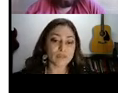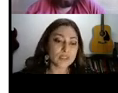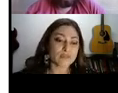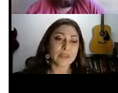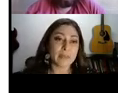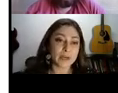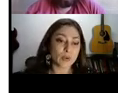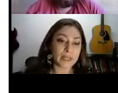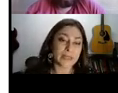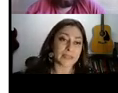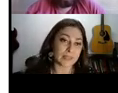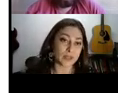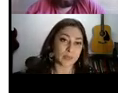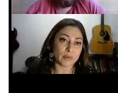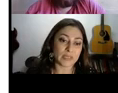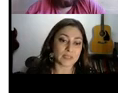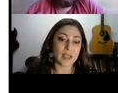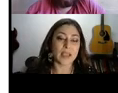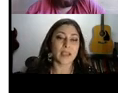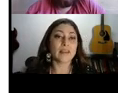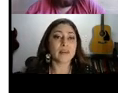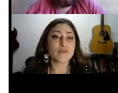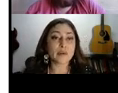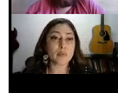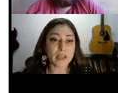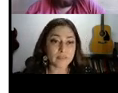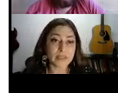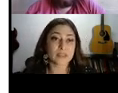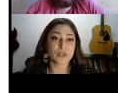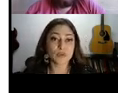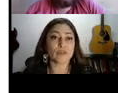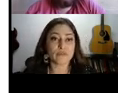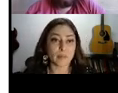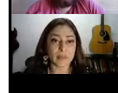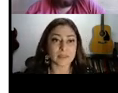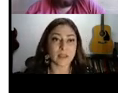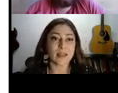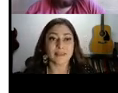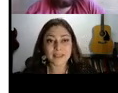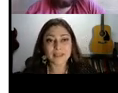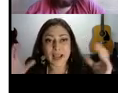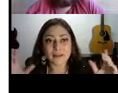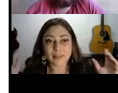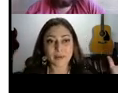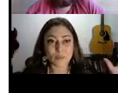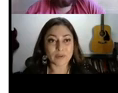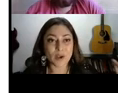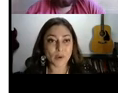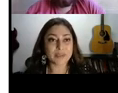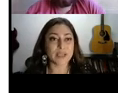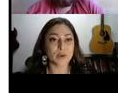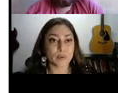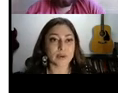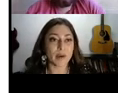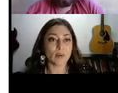of the first free medical clinics in the communities and giving free breakfast to their families. That's kind of like what's